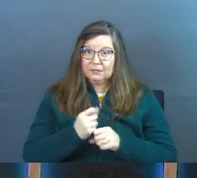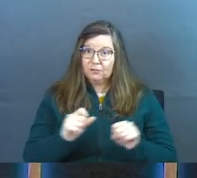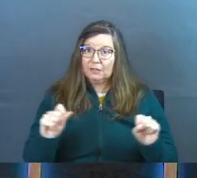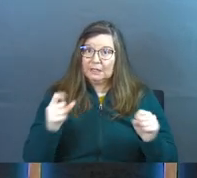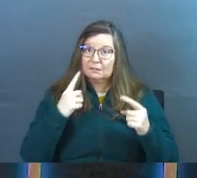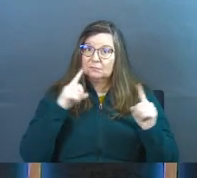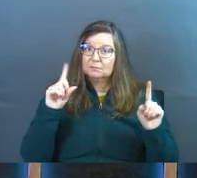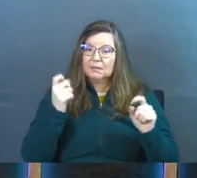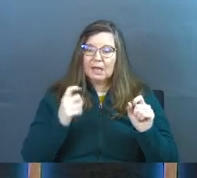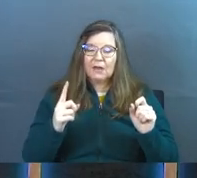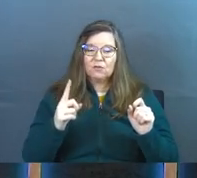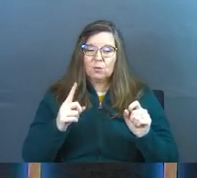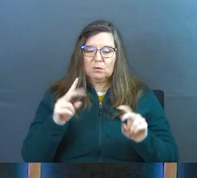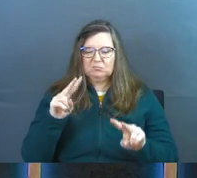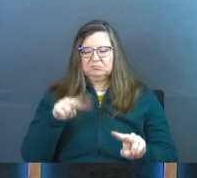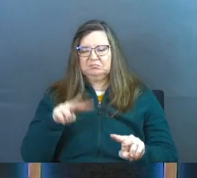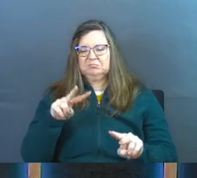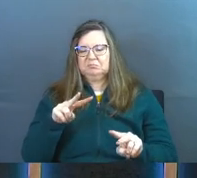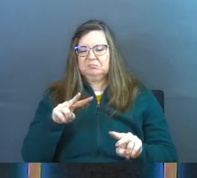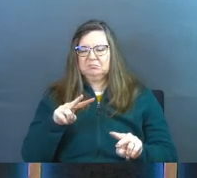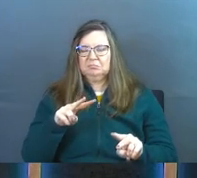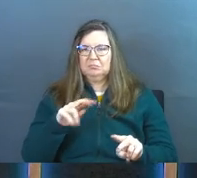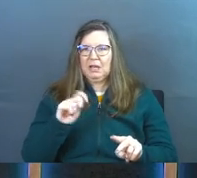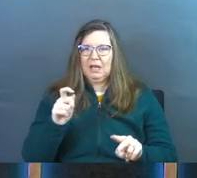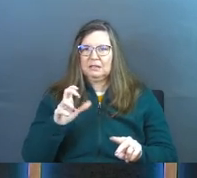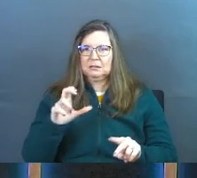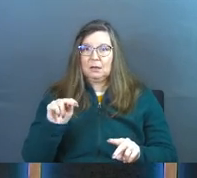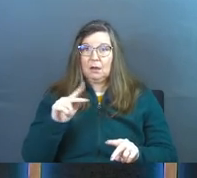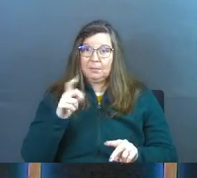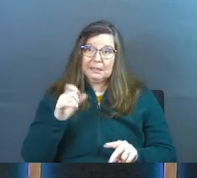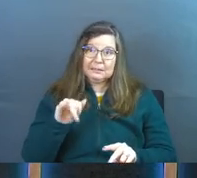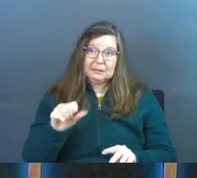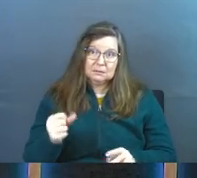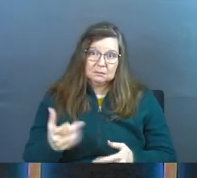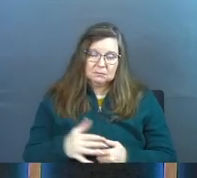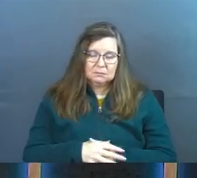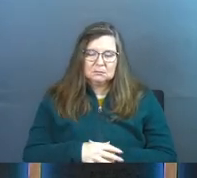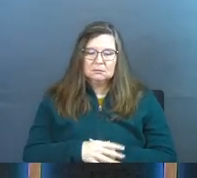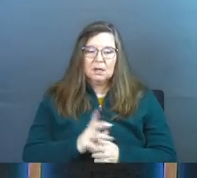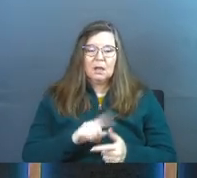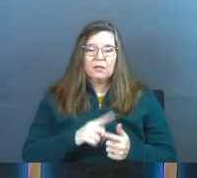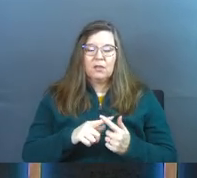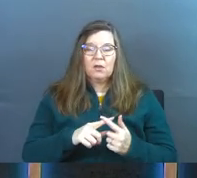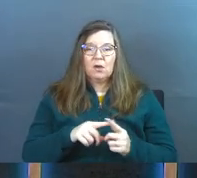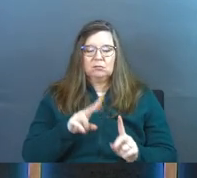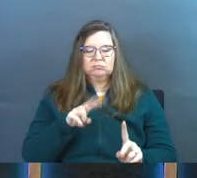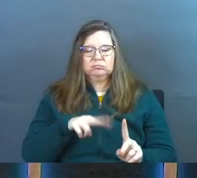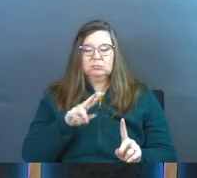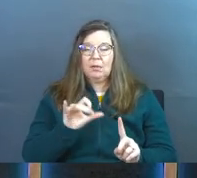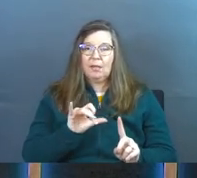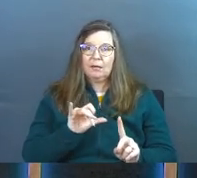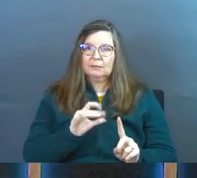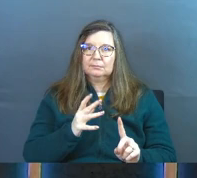free, everybody treats him like an ex-con, because he is. And they all treat him